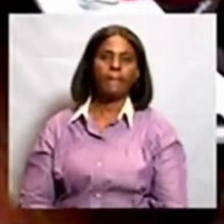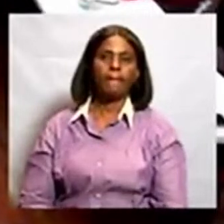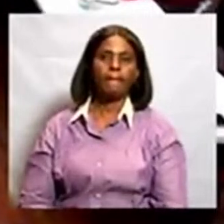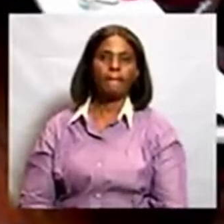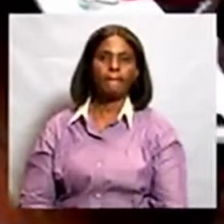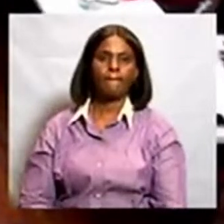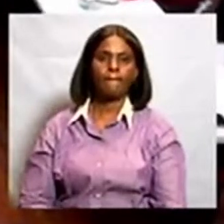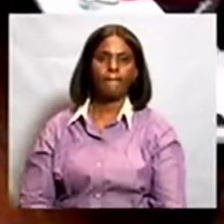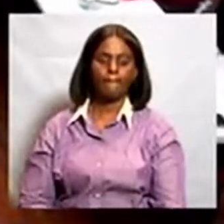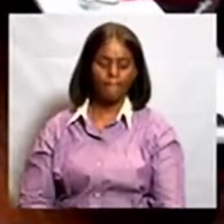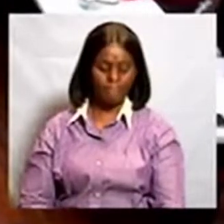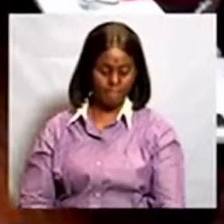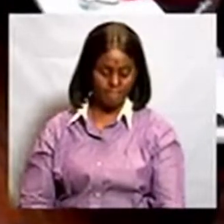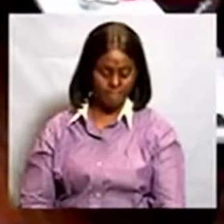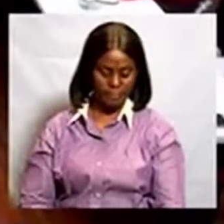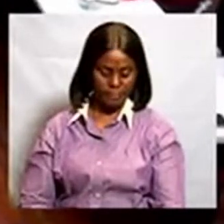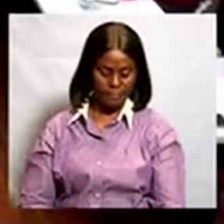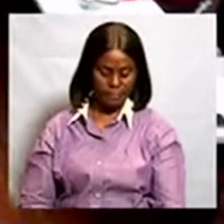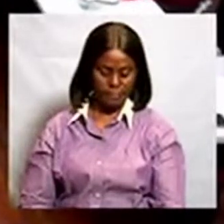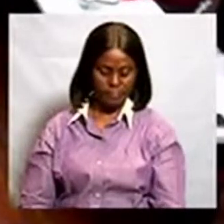Okay.